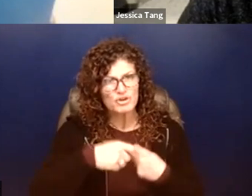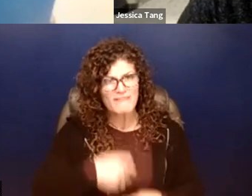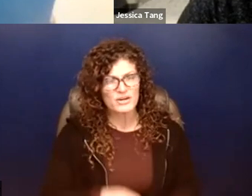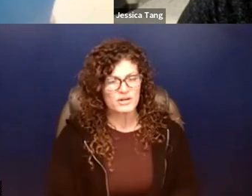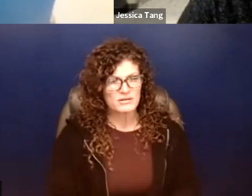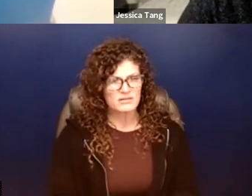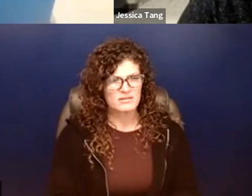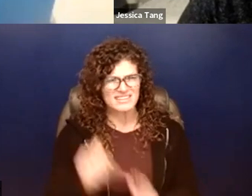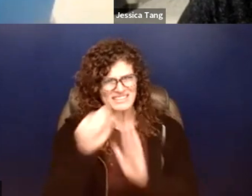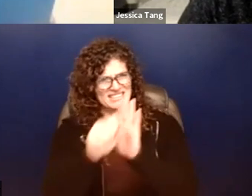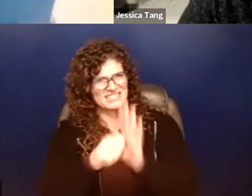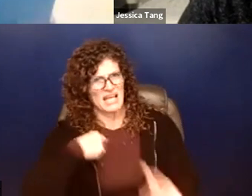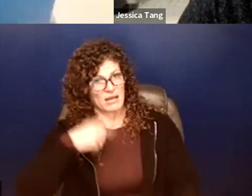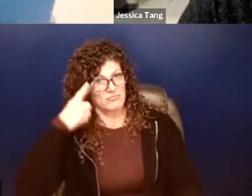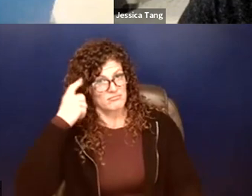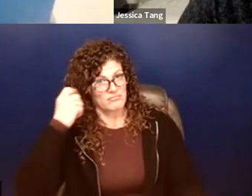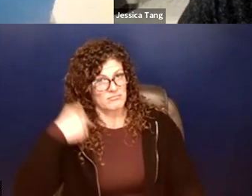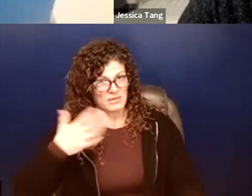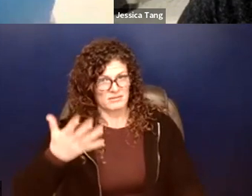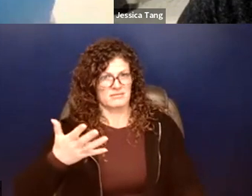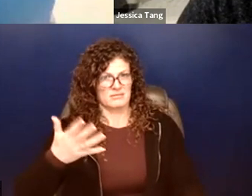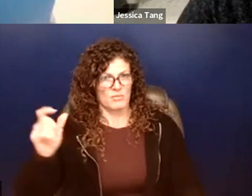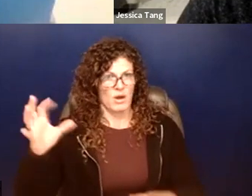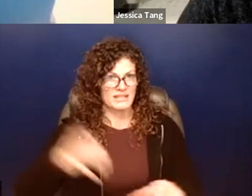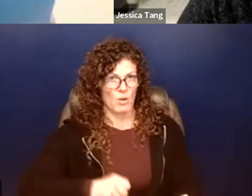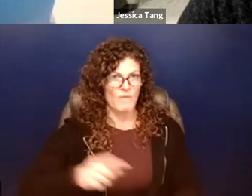state is like, what's going on down there? Let's take the situation over.